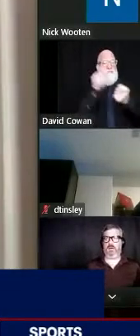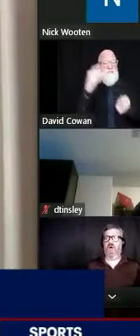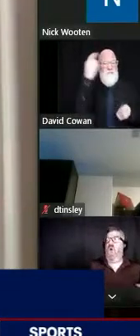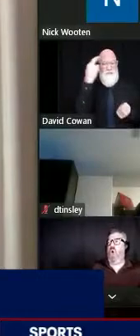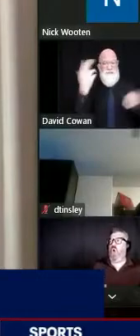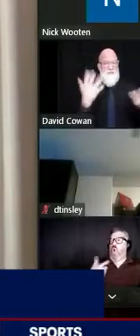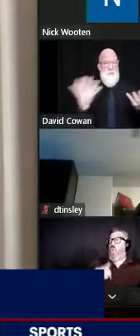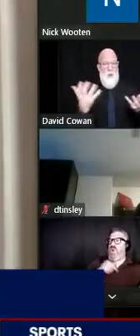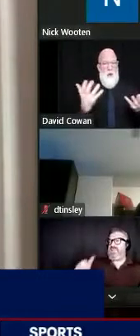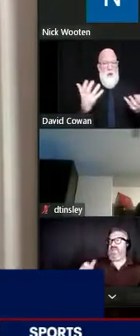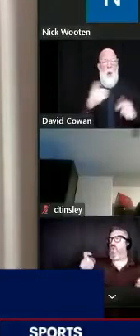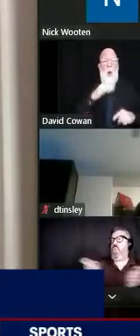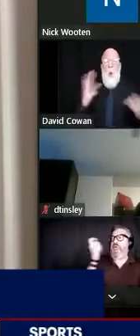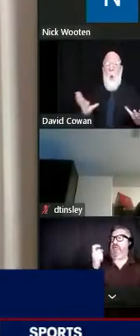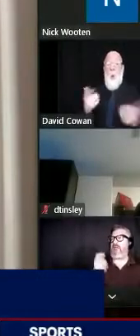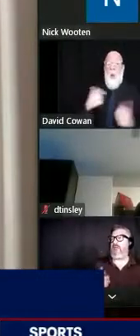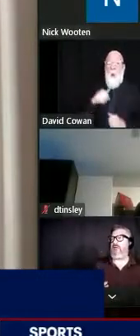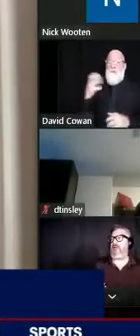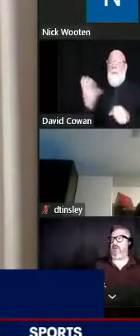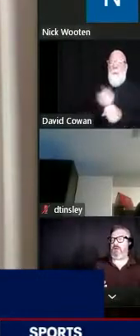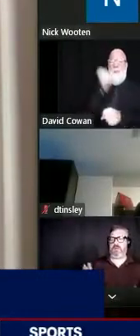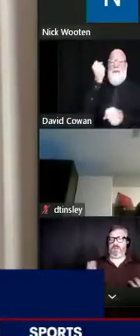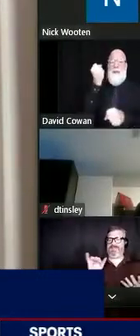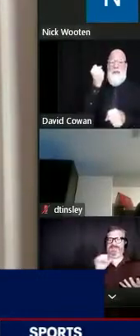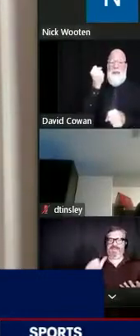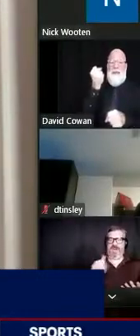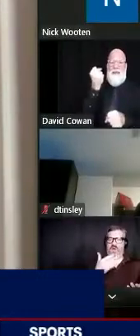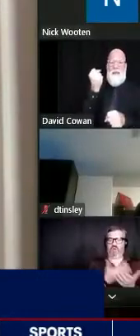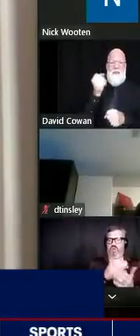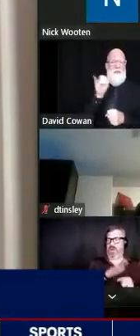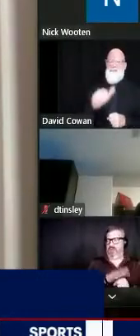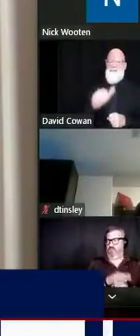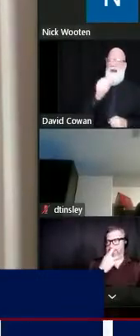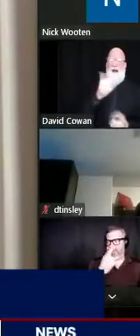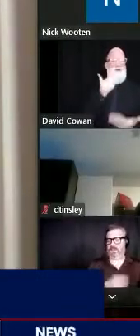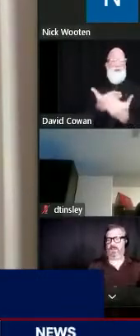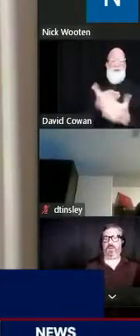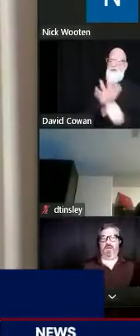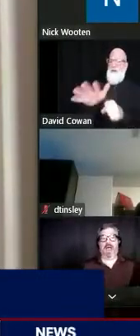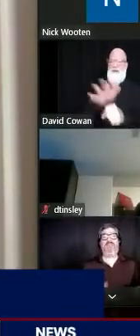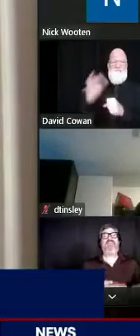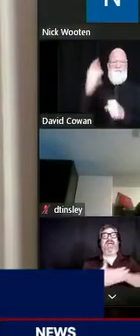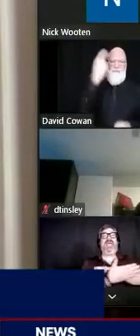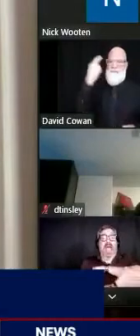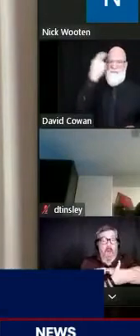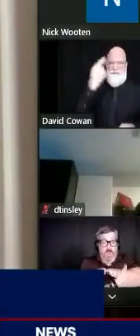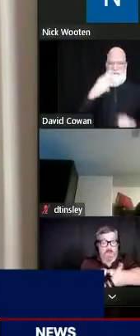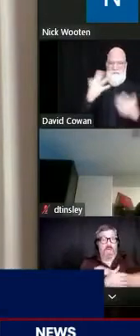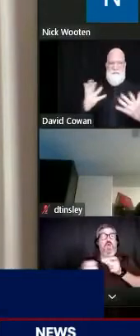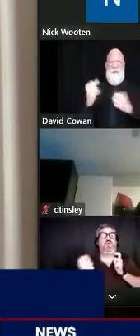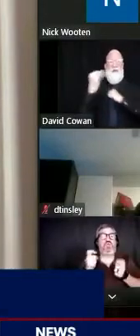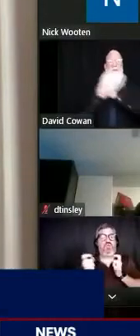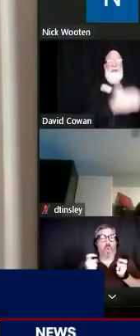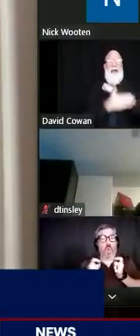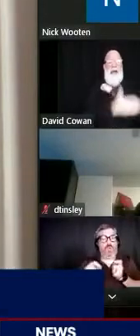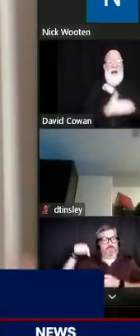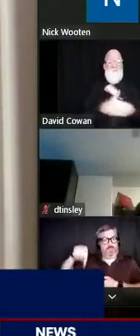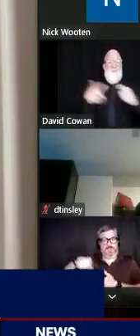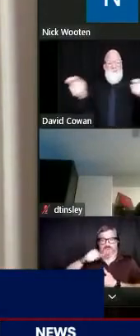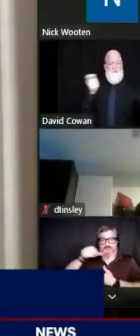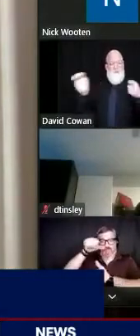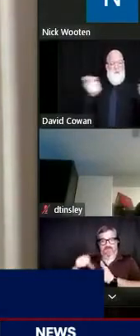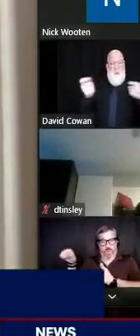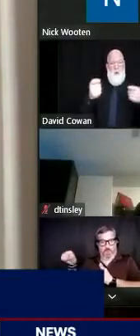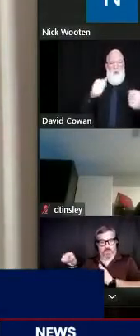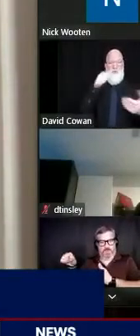control those ballots those are counties that control those ballots who's going to pay for it how is it done what's the structure are we going to take it to the gbi